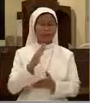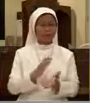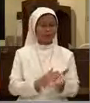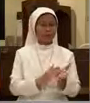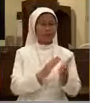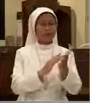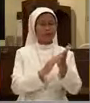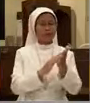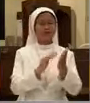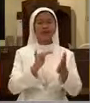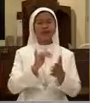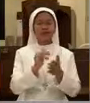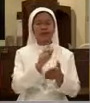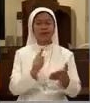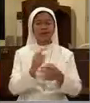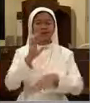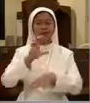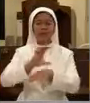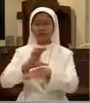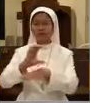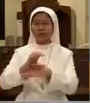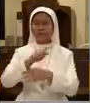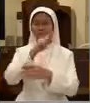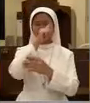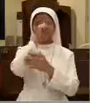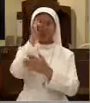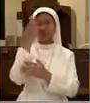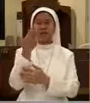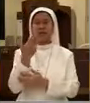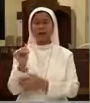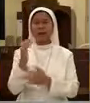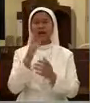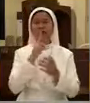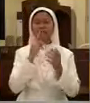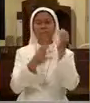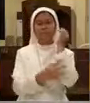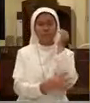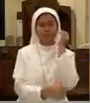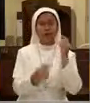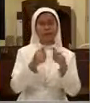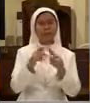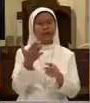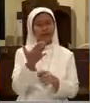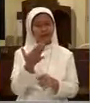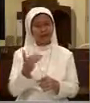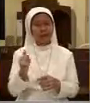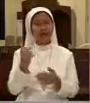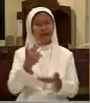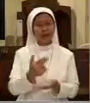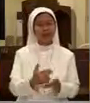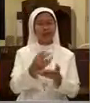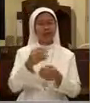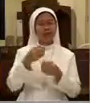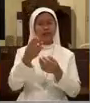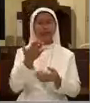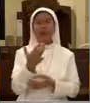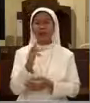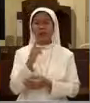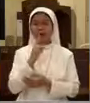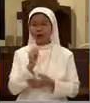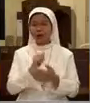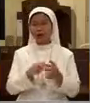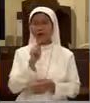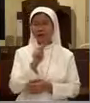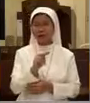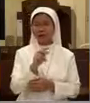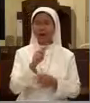these churches because he knew they were also poor. They were also in need. But